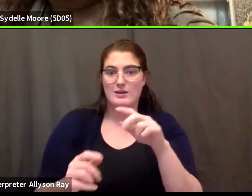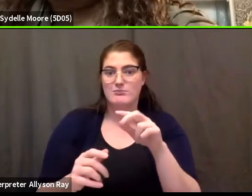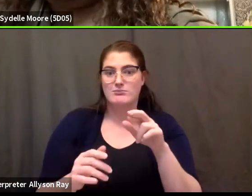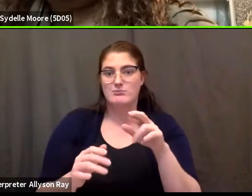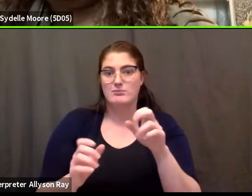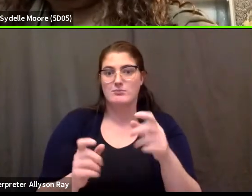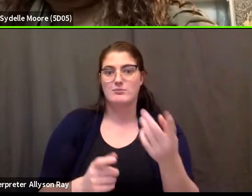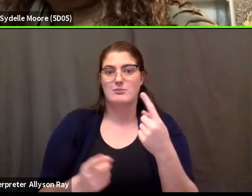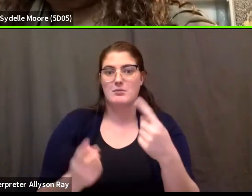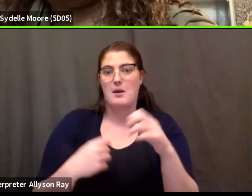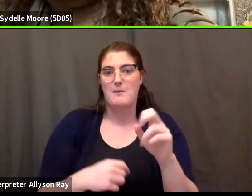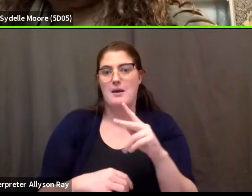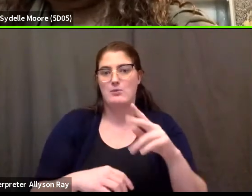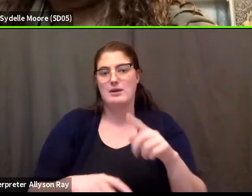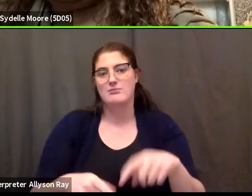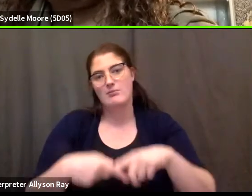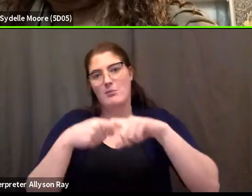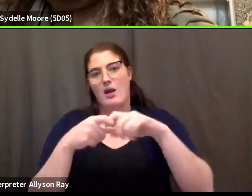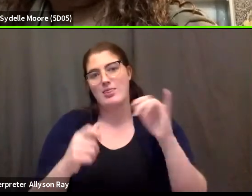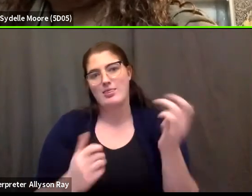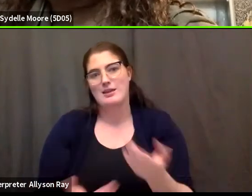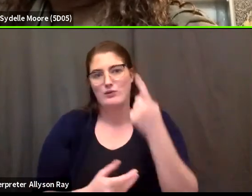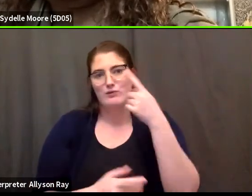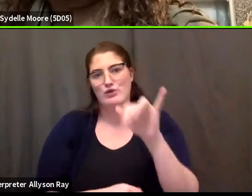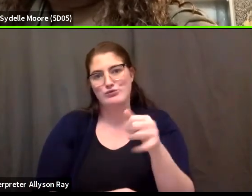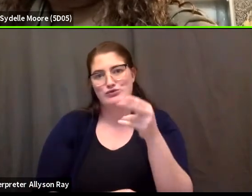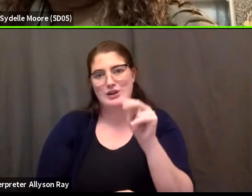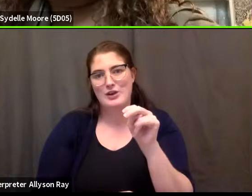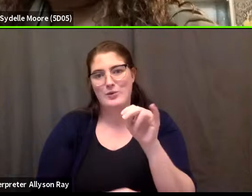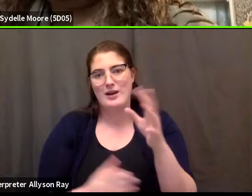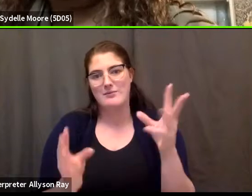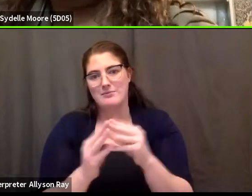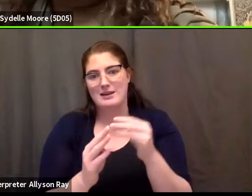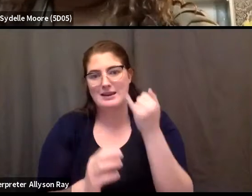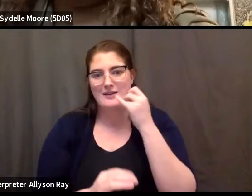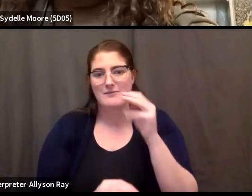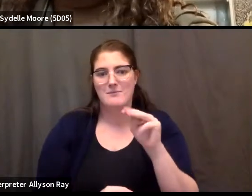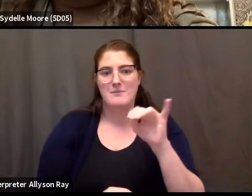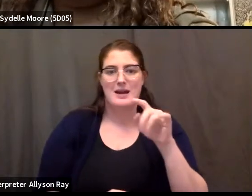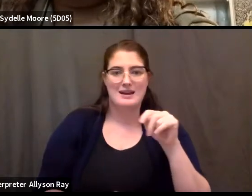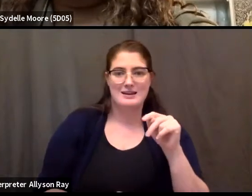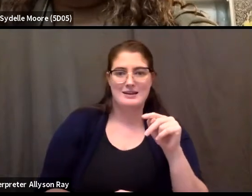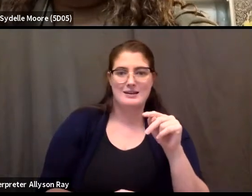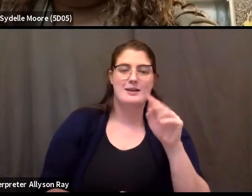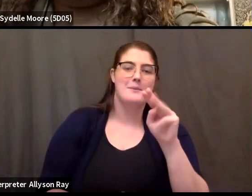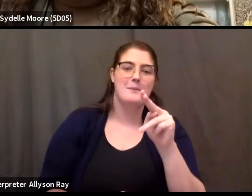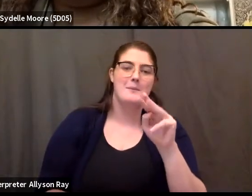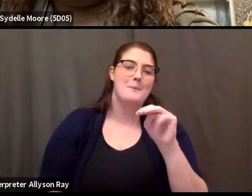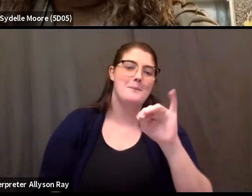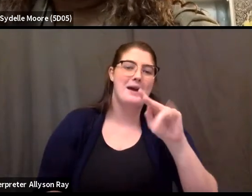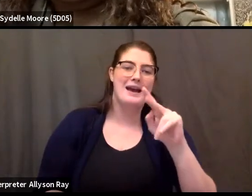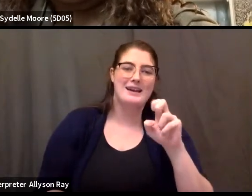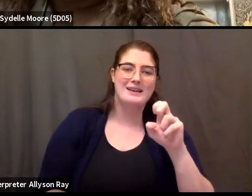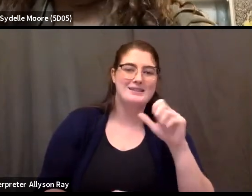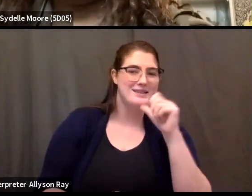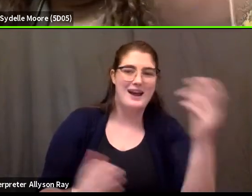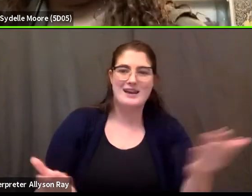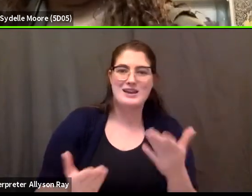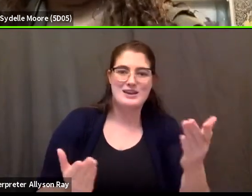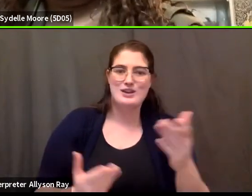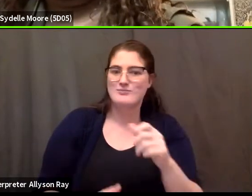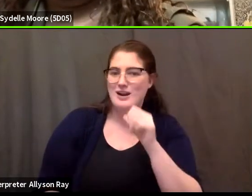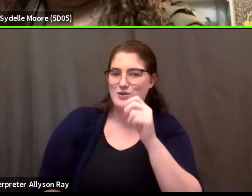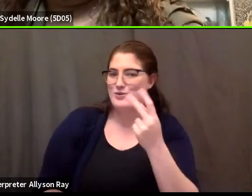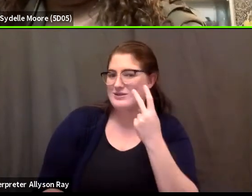this. We can table this for the January meeting if Mike's not here. Okay. Did he raise his hand? I do